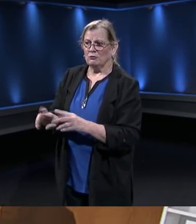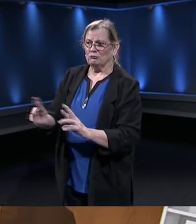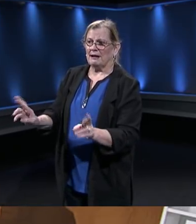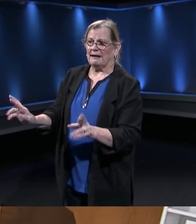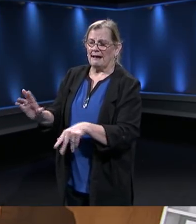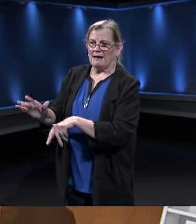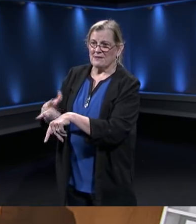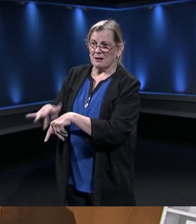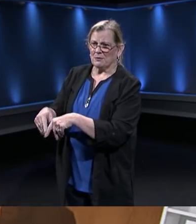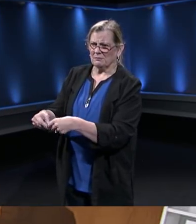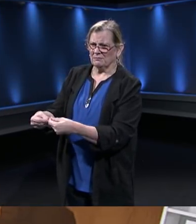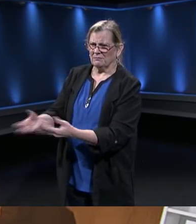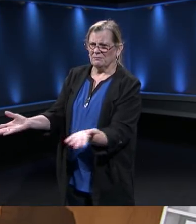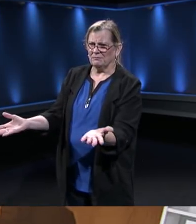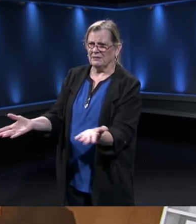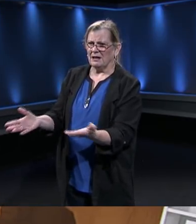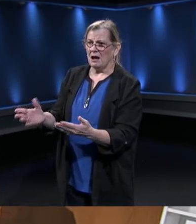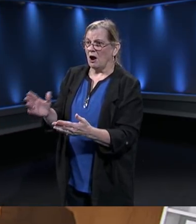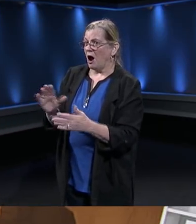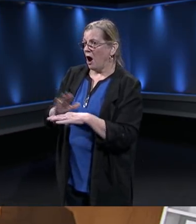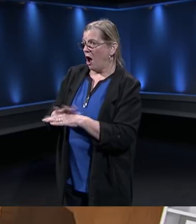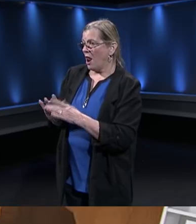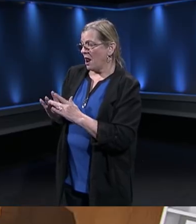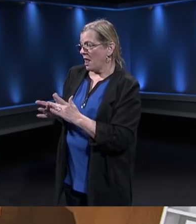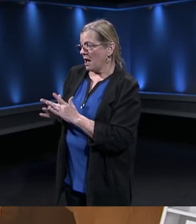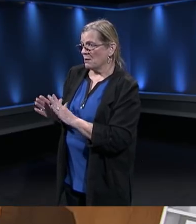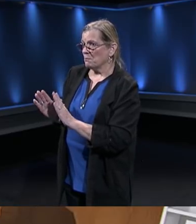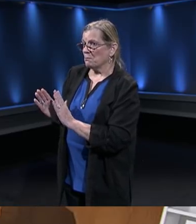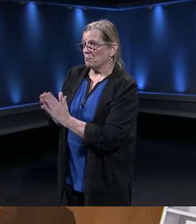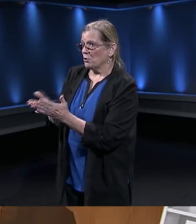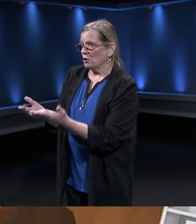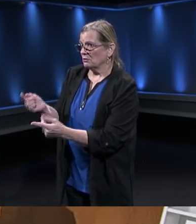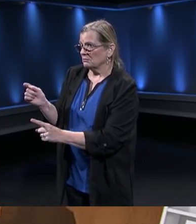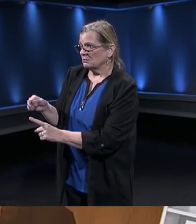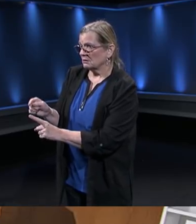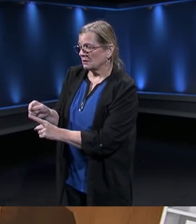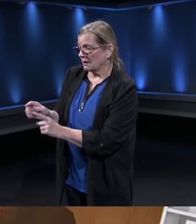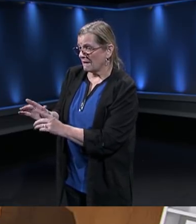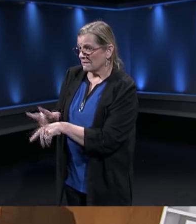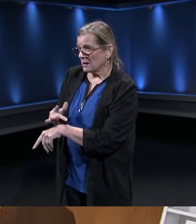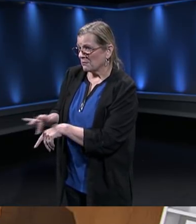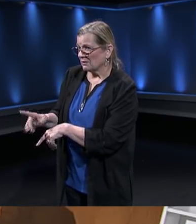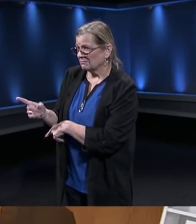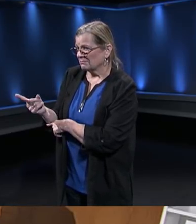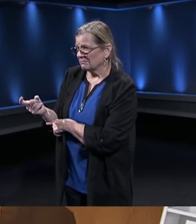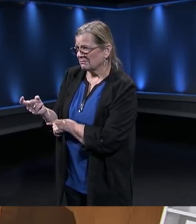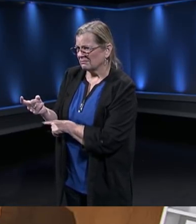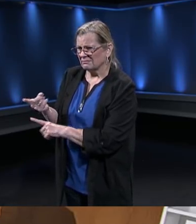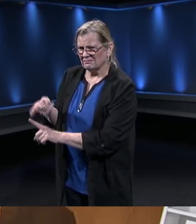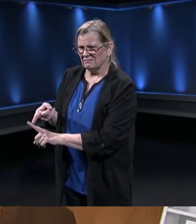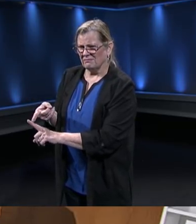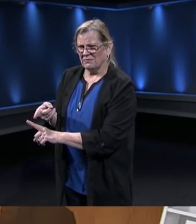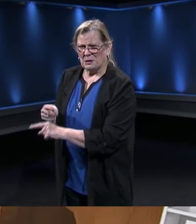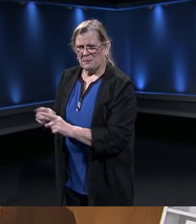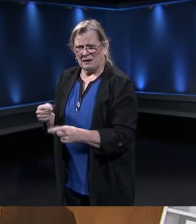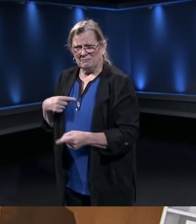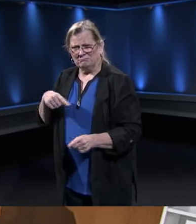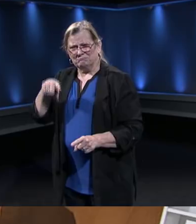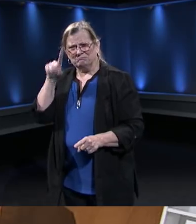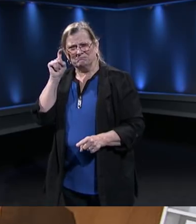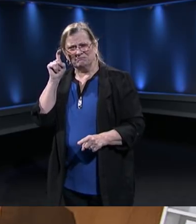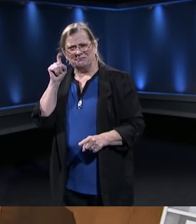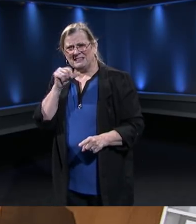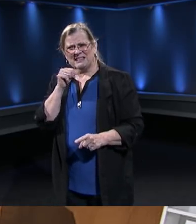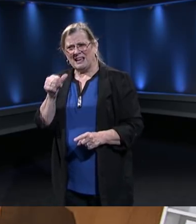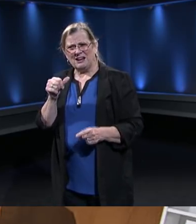that digital or online textbooks are available. That is the go-to. But that didn't really speak to decreasing the